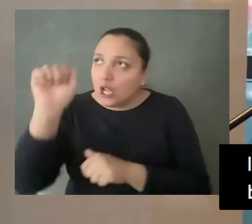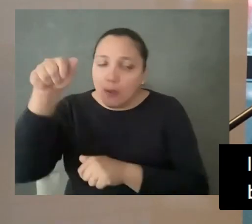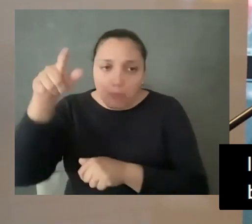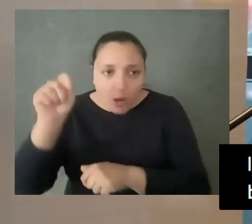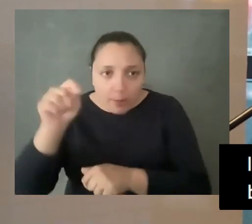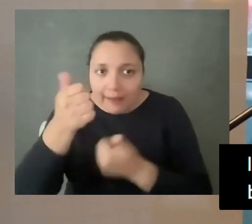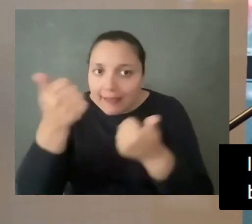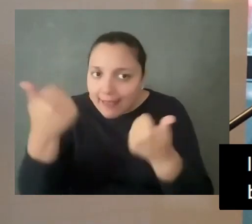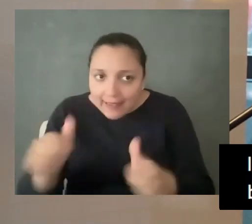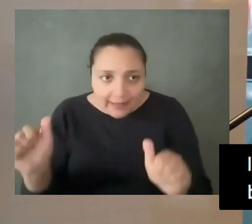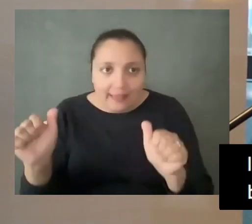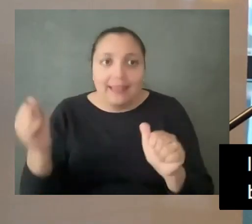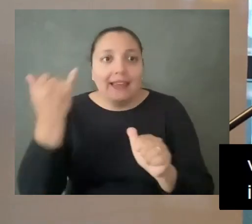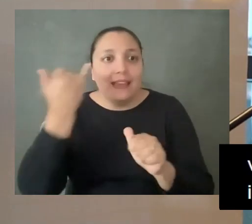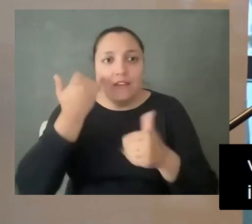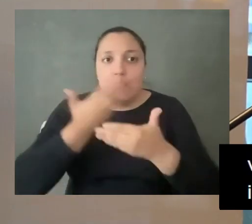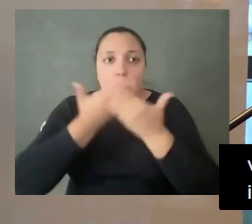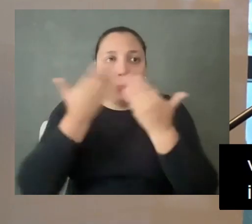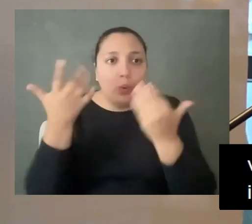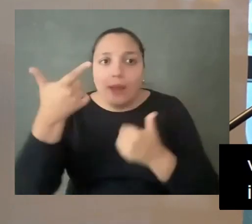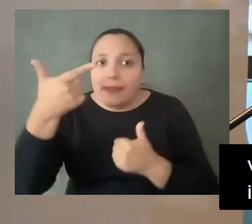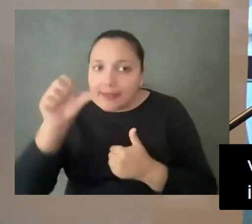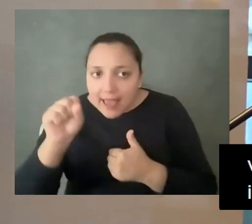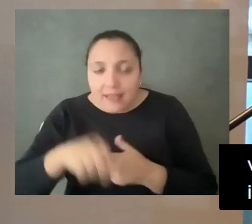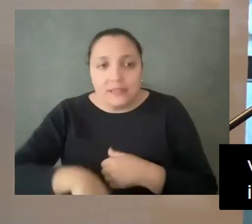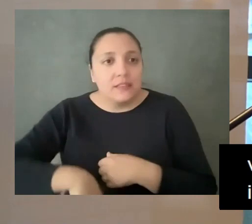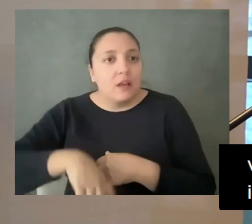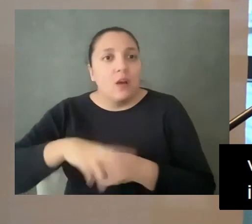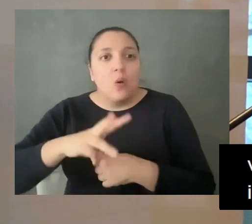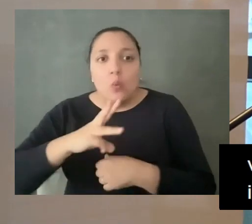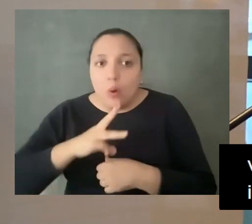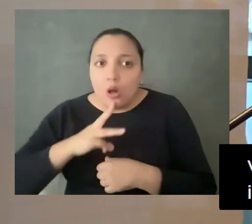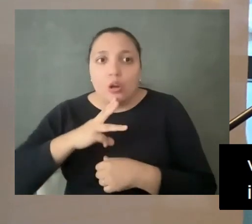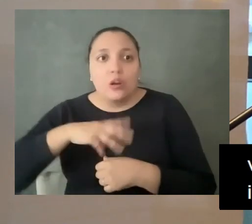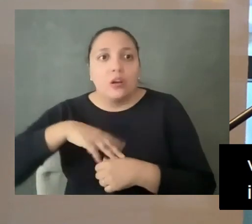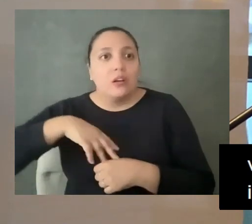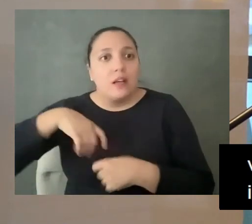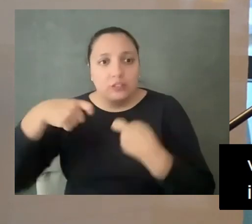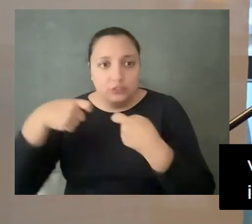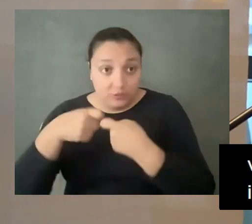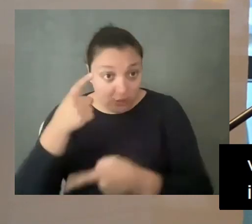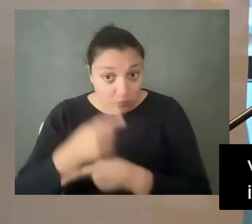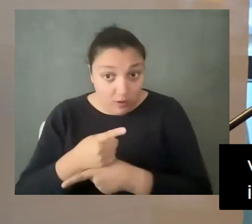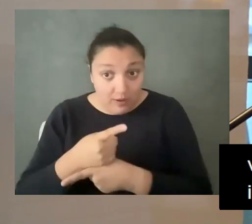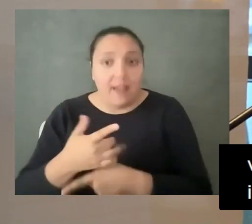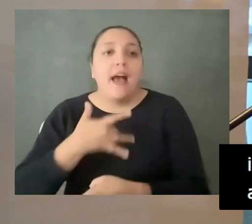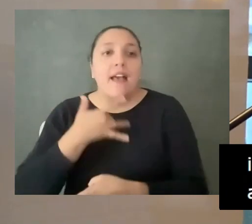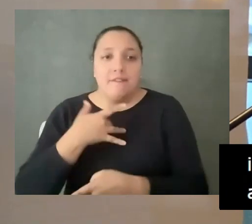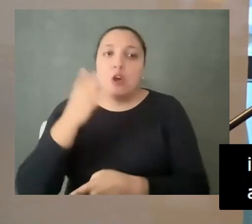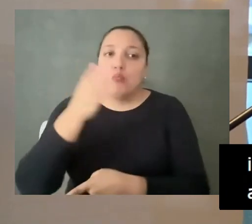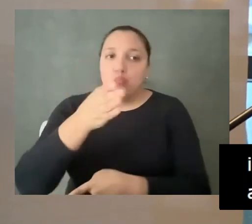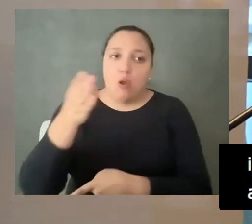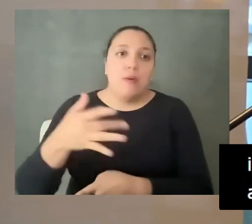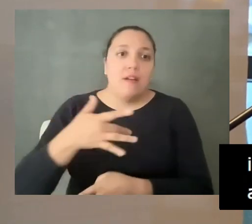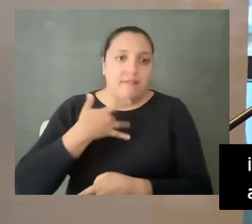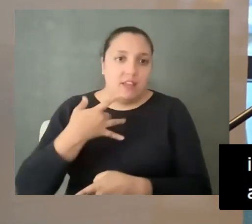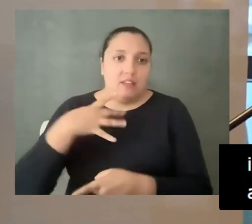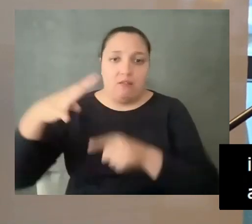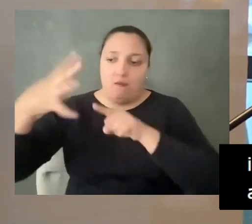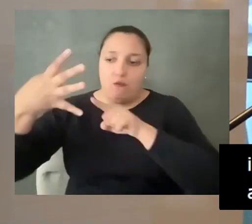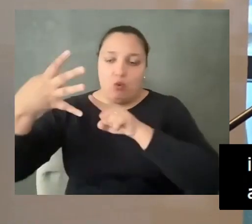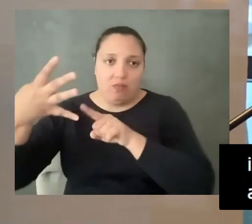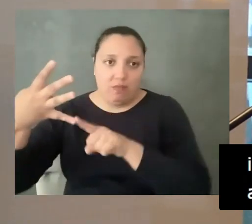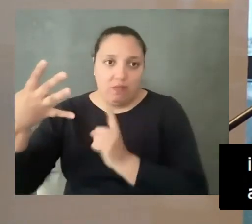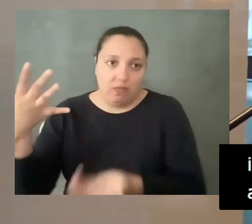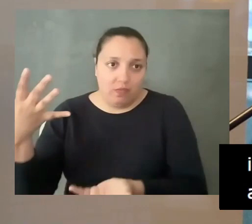three things. And digital and high-speed broadband has to be the third. Sorry, the fourth. Counting is not in my committee.